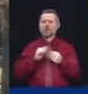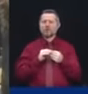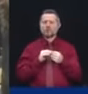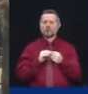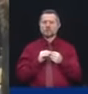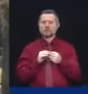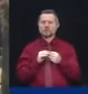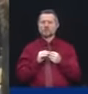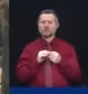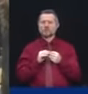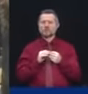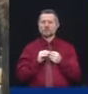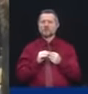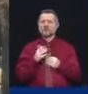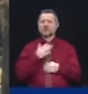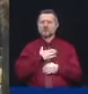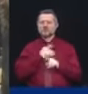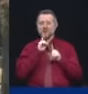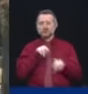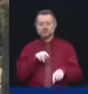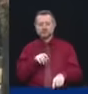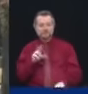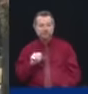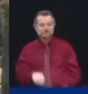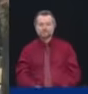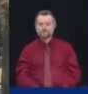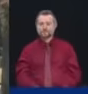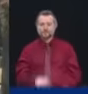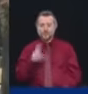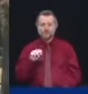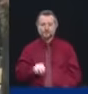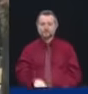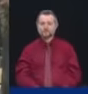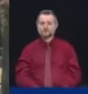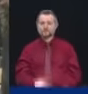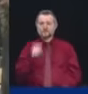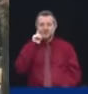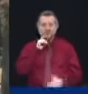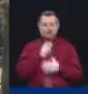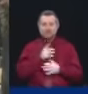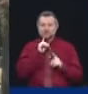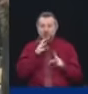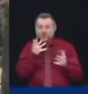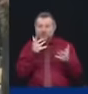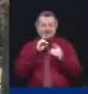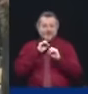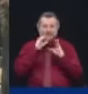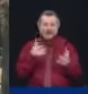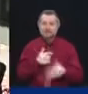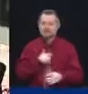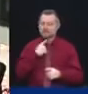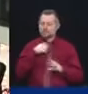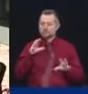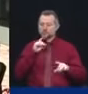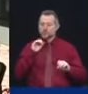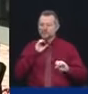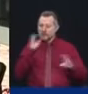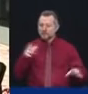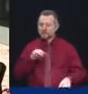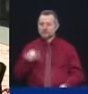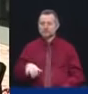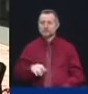to put it very simply, no. To all of the no. The sexual harassment, that's right. Denying all of that's that. Right. Yes. If Tish James's